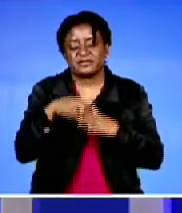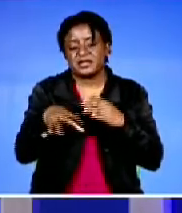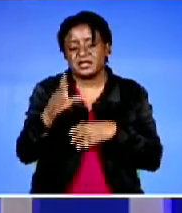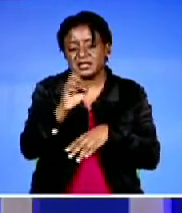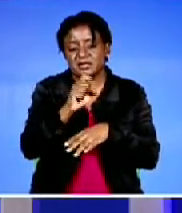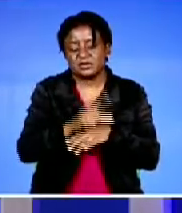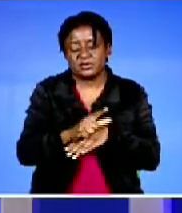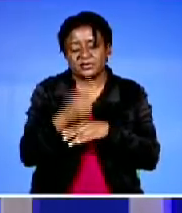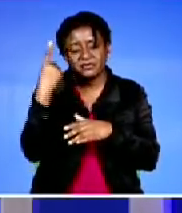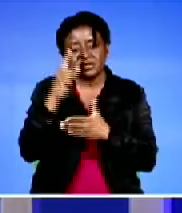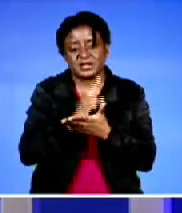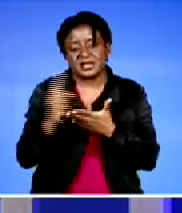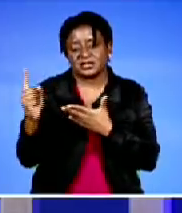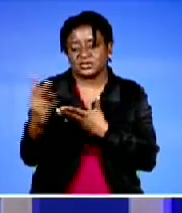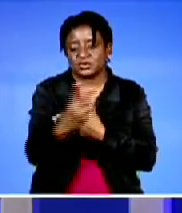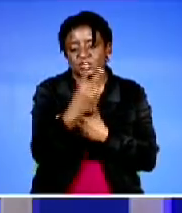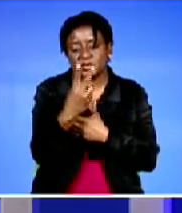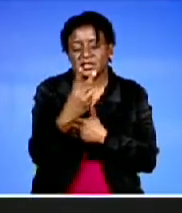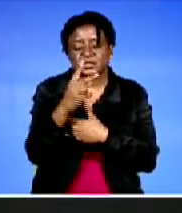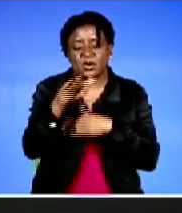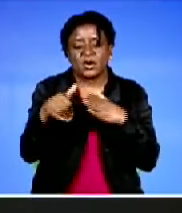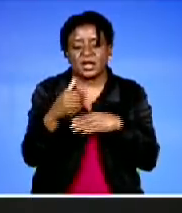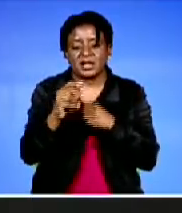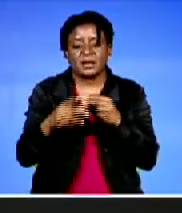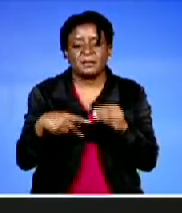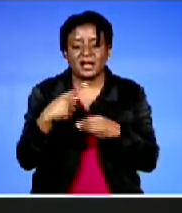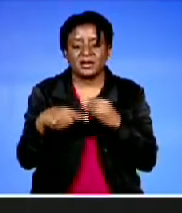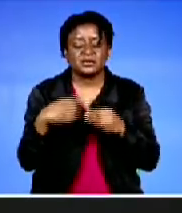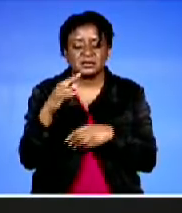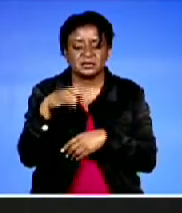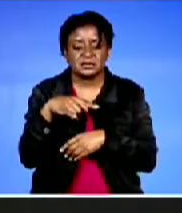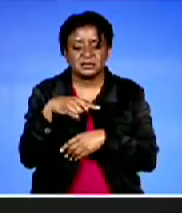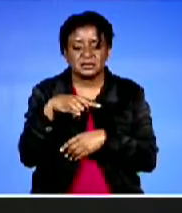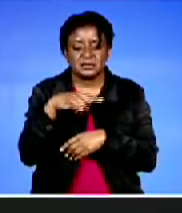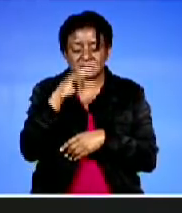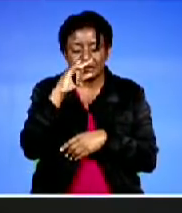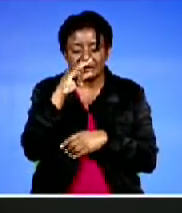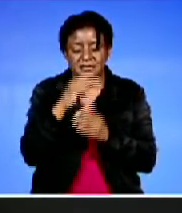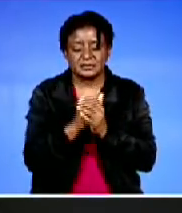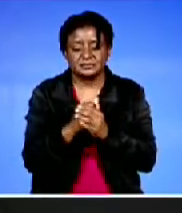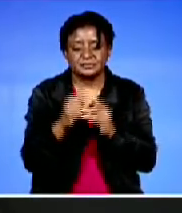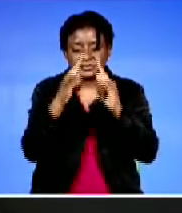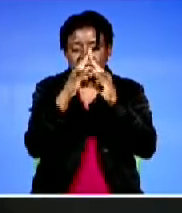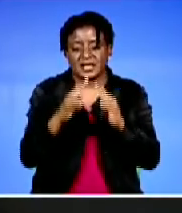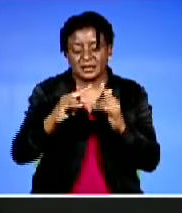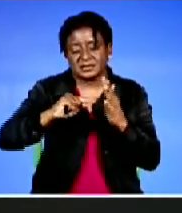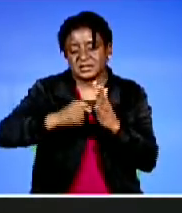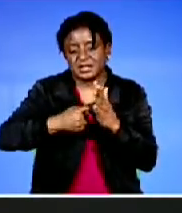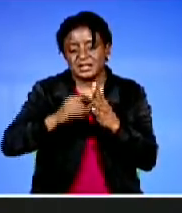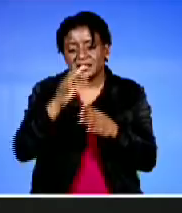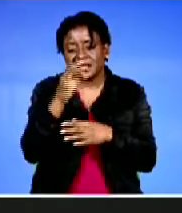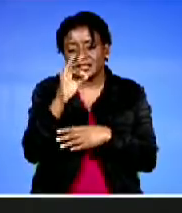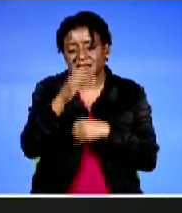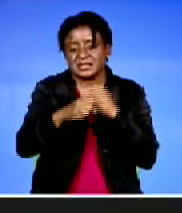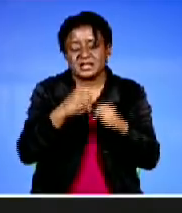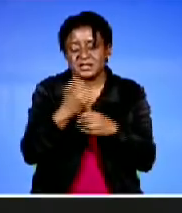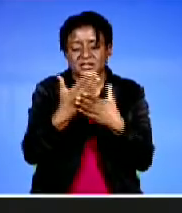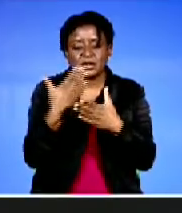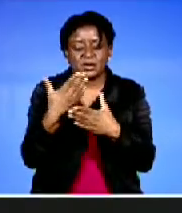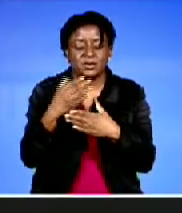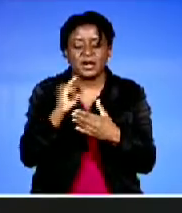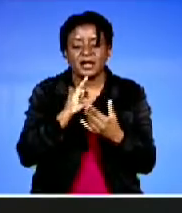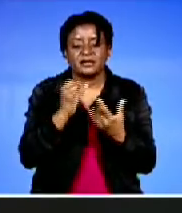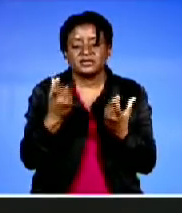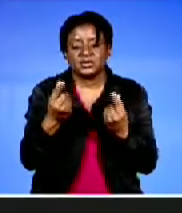it's all about the youngsters. The camp started 19 years ago, but I've been doing clinics off and on for the past 25